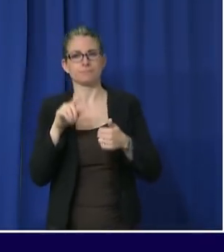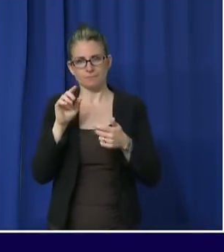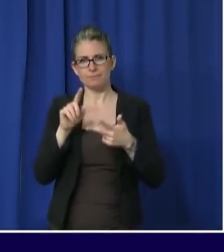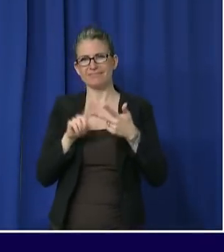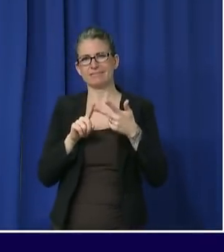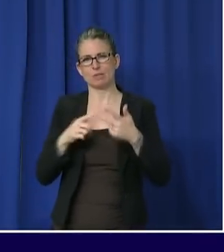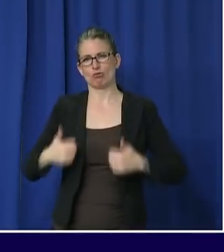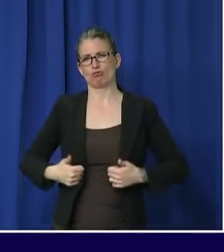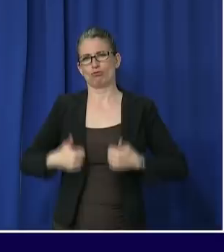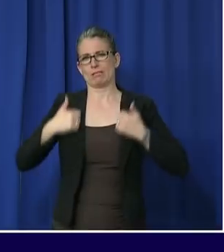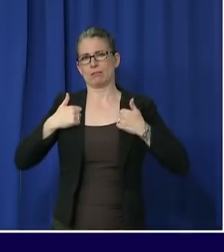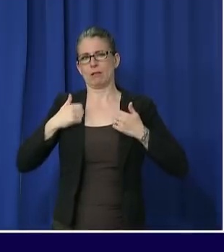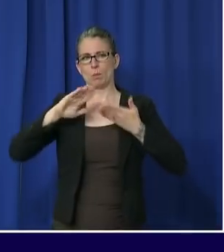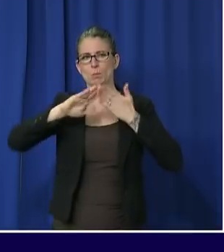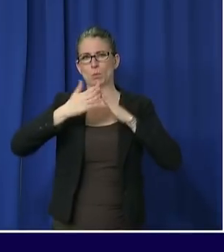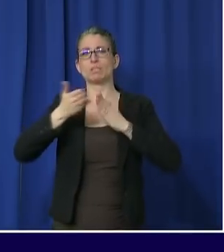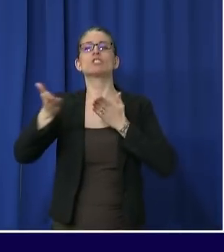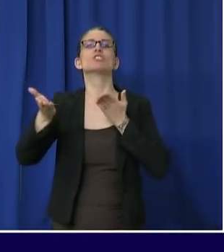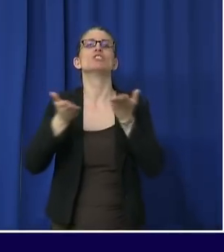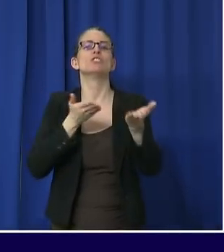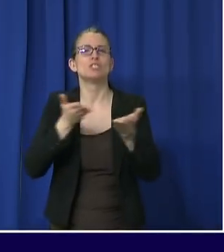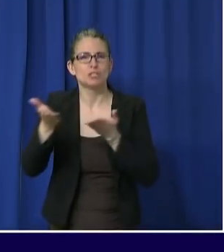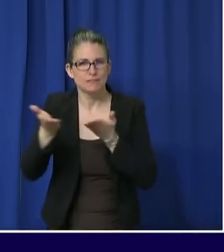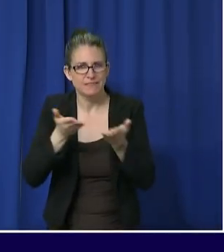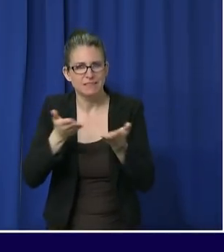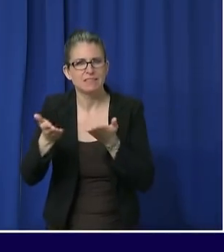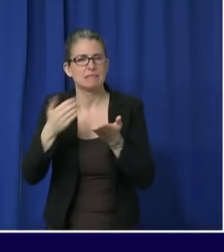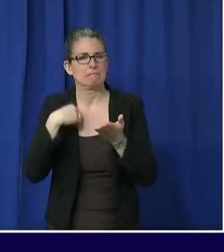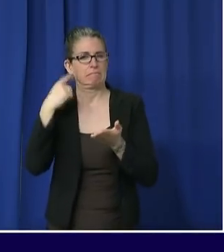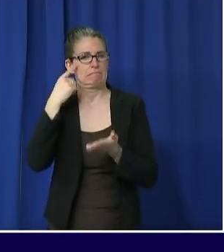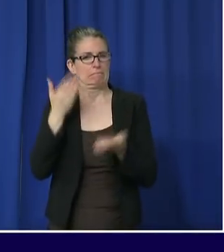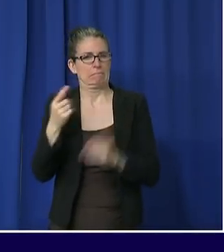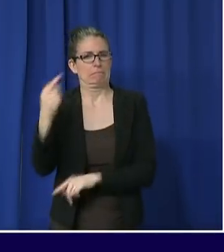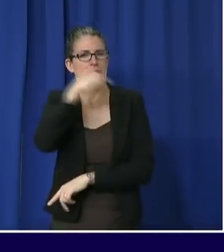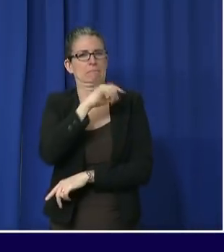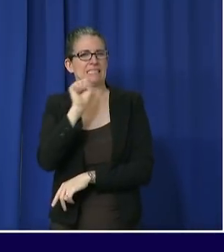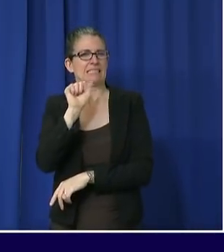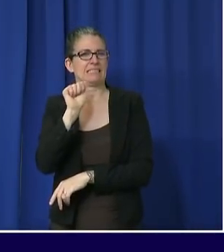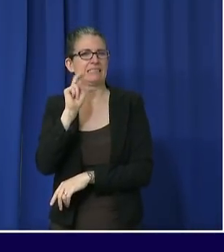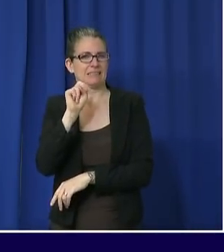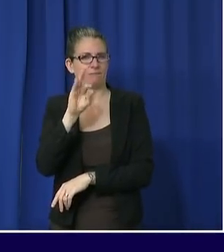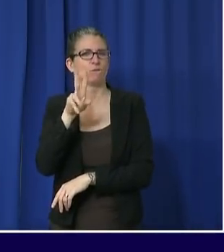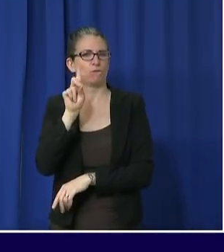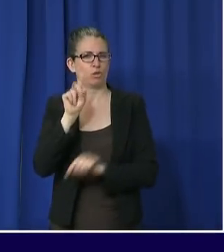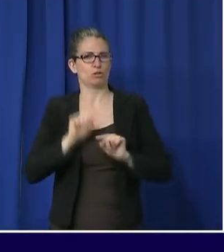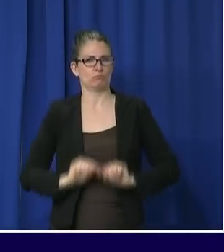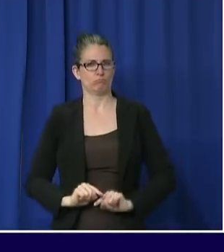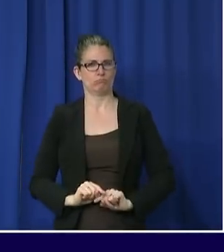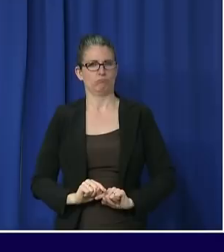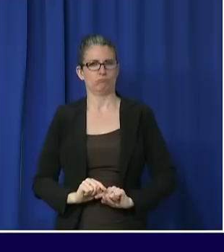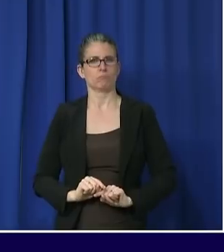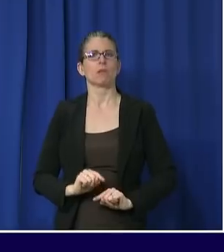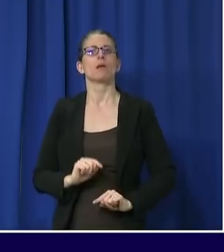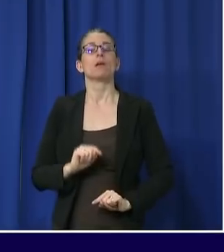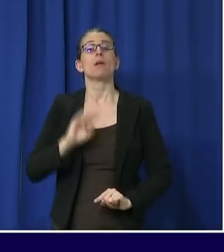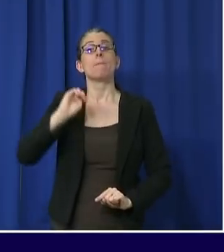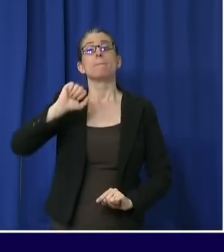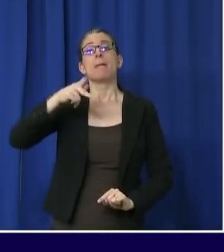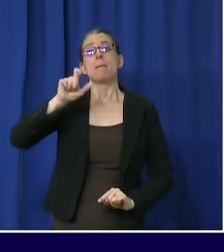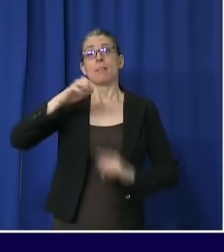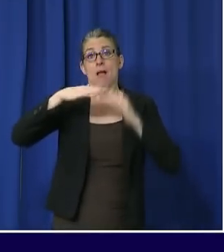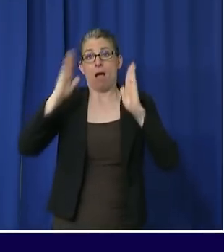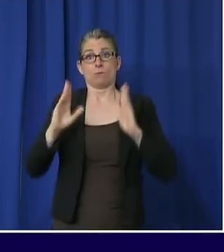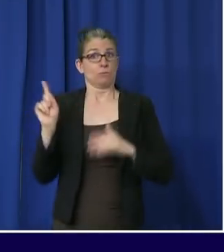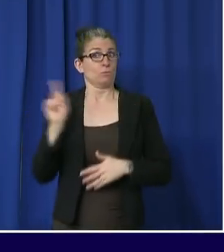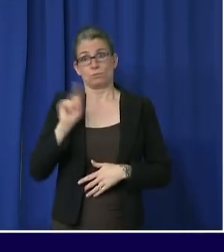Services, I believe that's in Sanford, but we'll triple check that. And the Maple House in Spurwink, again, we'll get you the exact location.